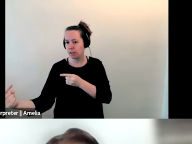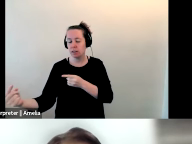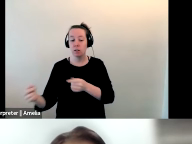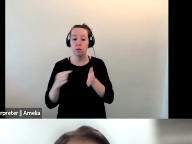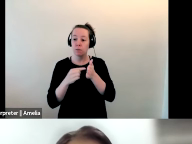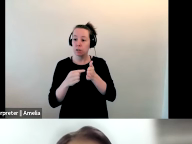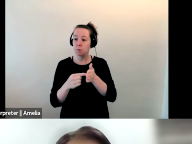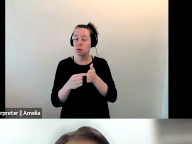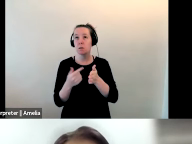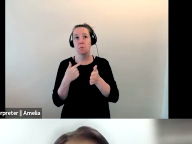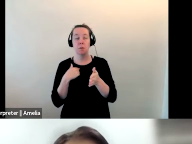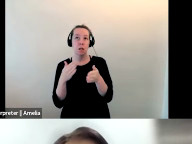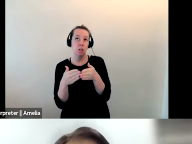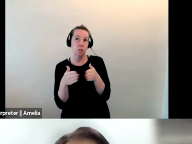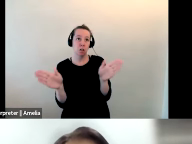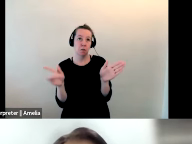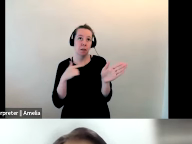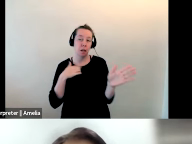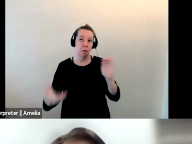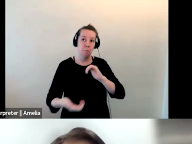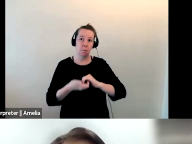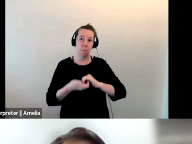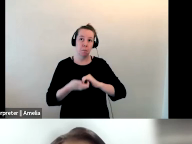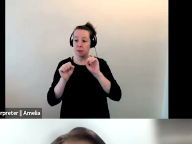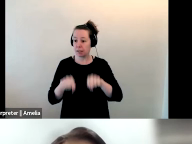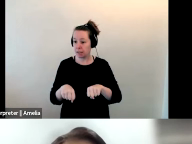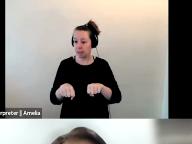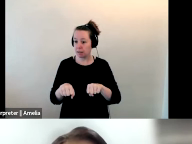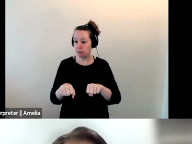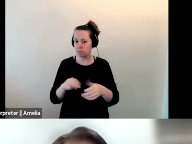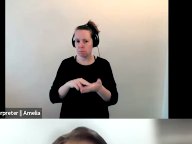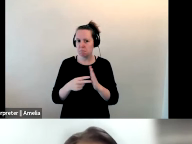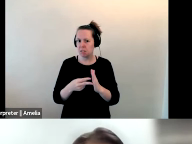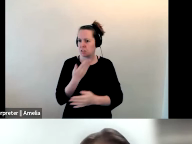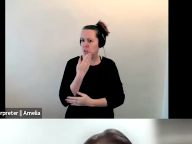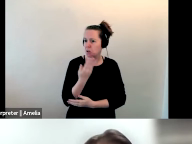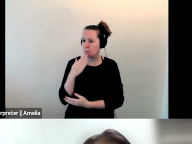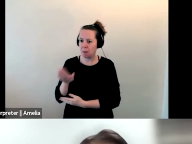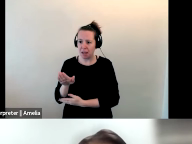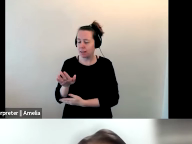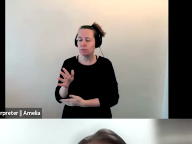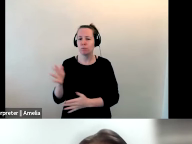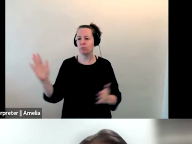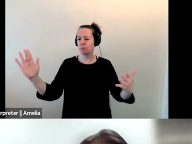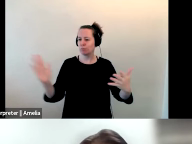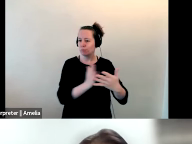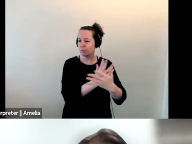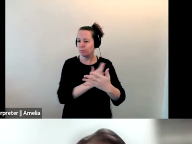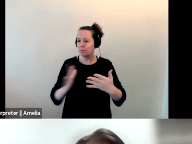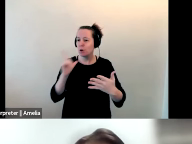as collaborative. So that's not good or bad, but it's really helping you sort of think through who you are along that